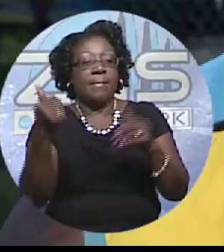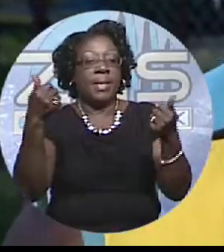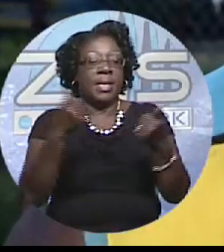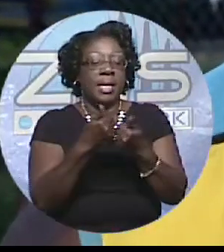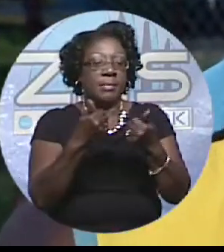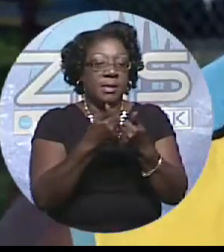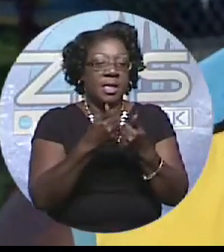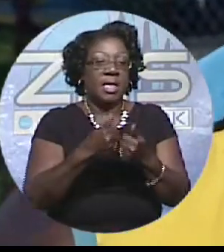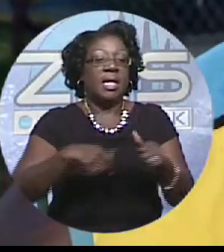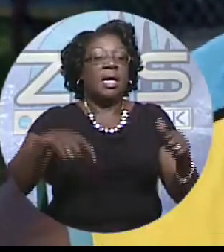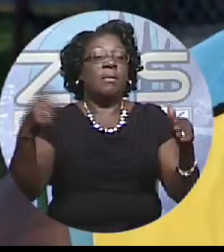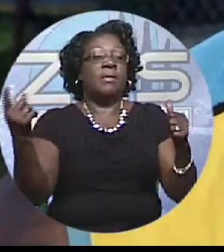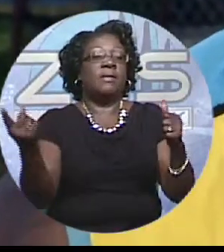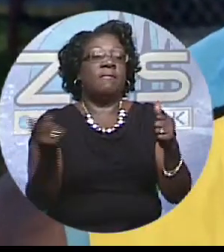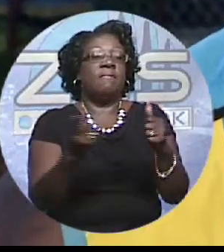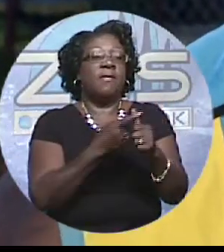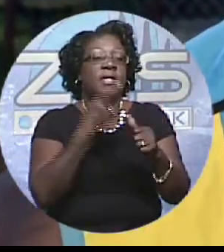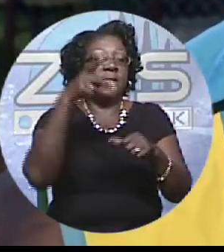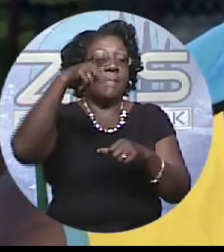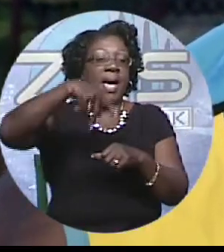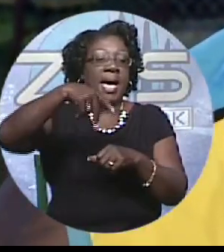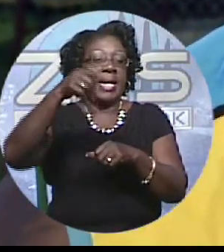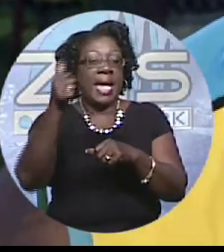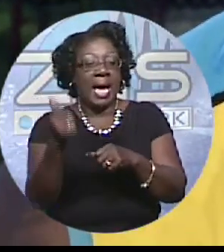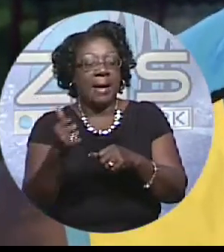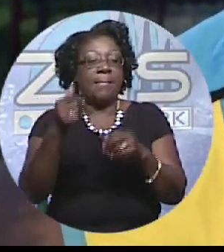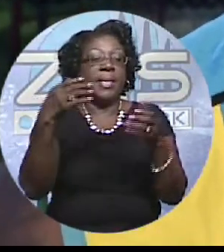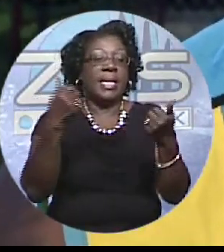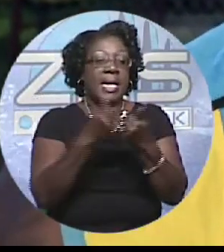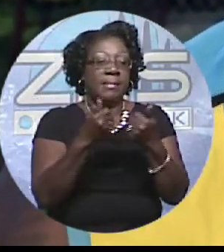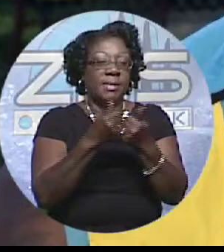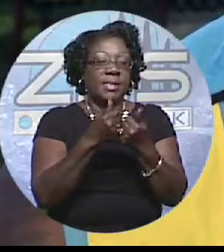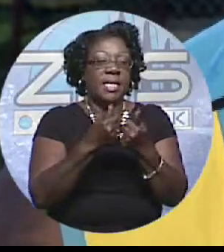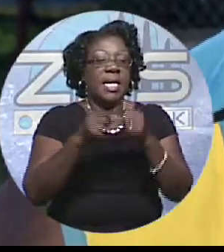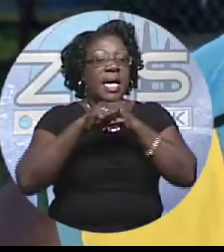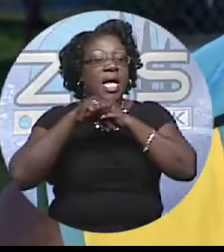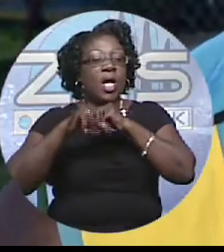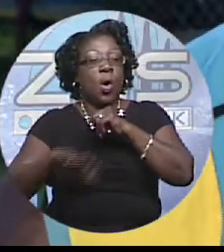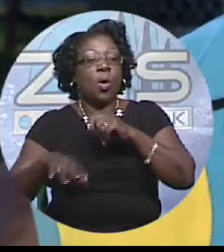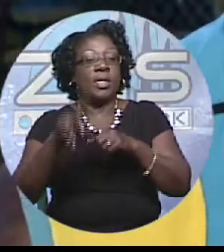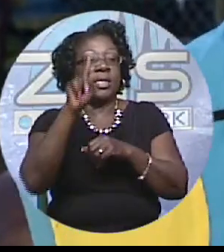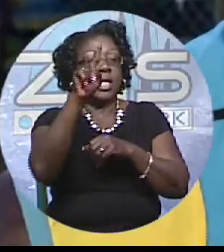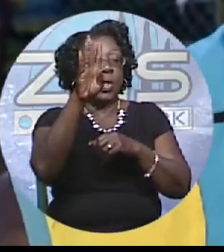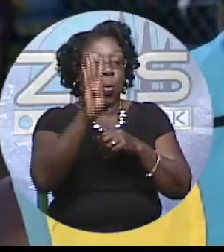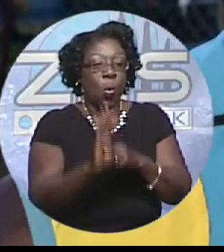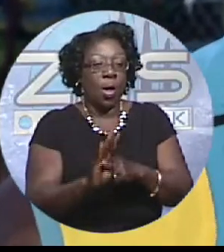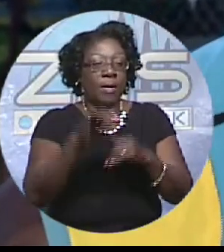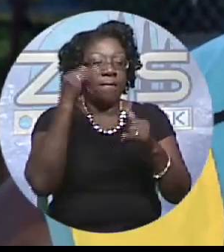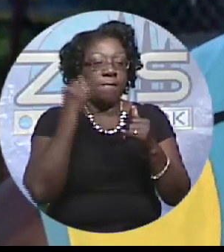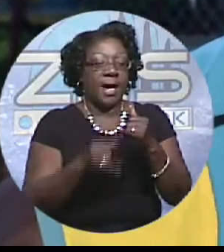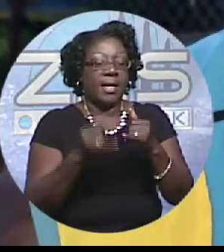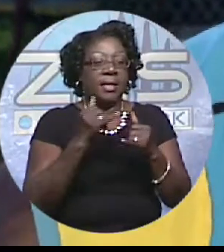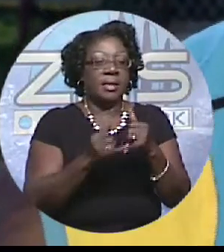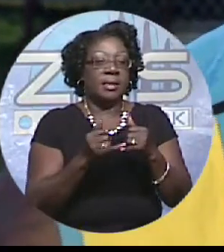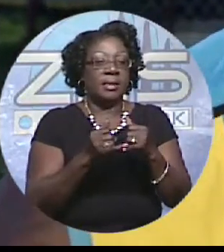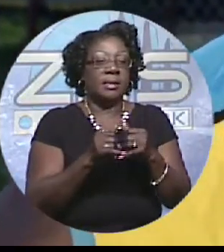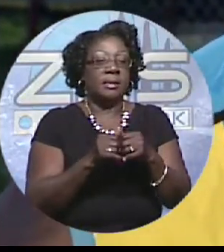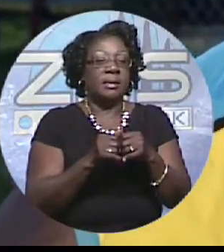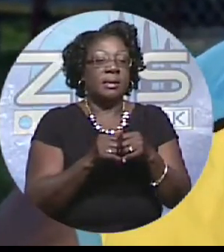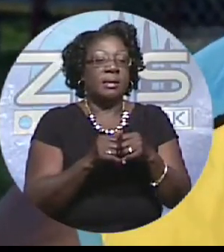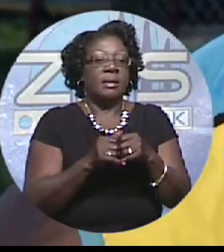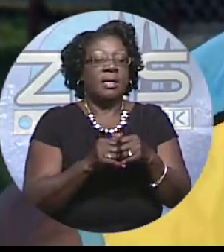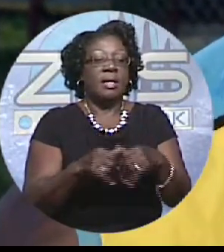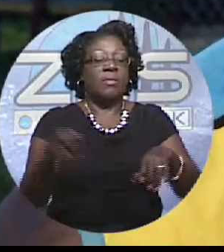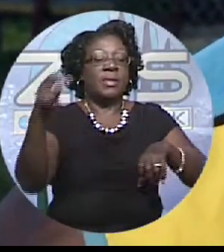my first Pan Am Games, but I lost in the quarterfinals, fighting for the bronze medal with a